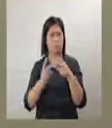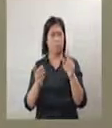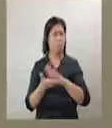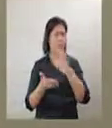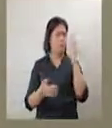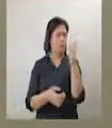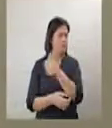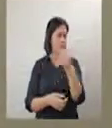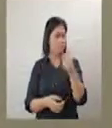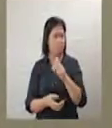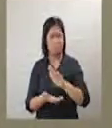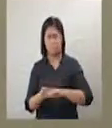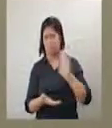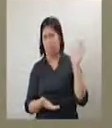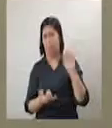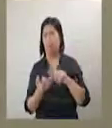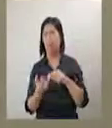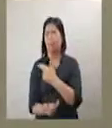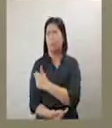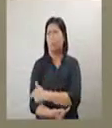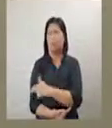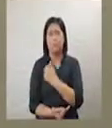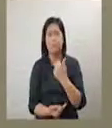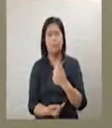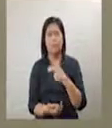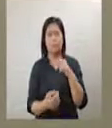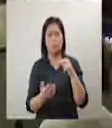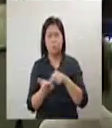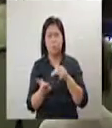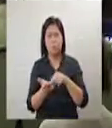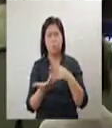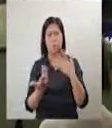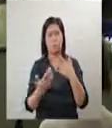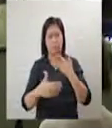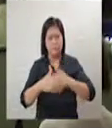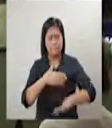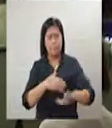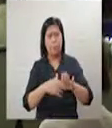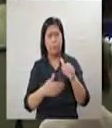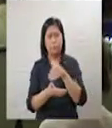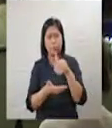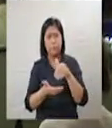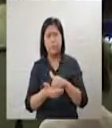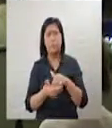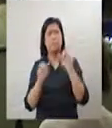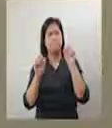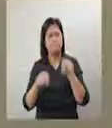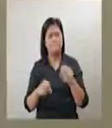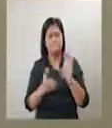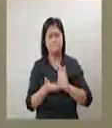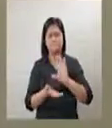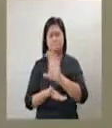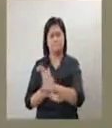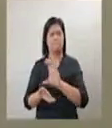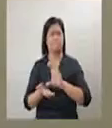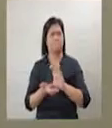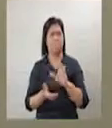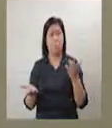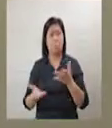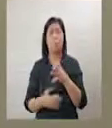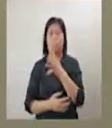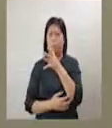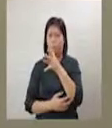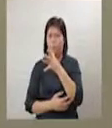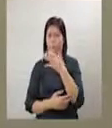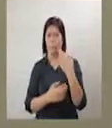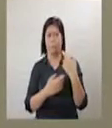nutrition centers, the birthing centers should go to the mother. The mother cannot afford to go to these centers, then we